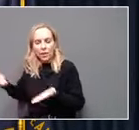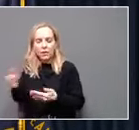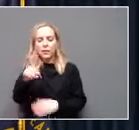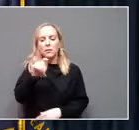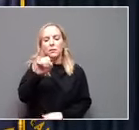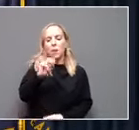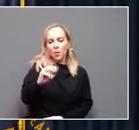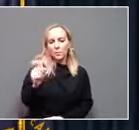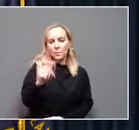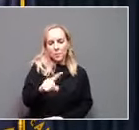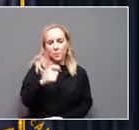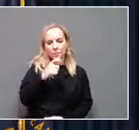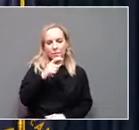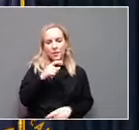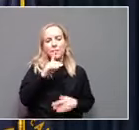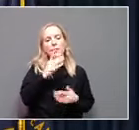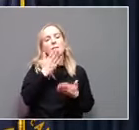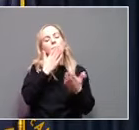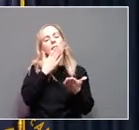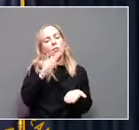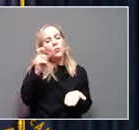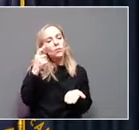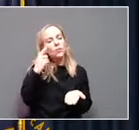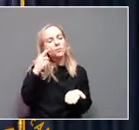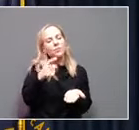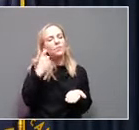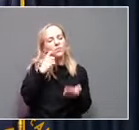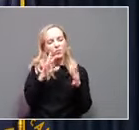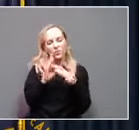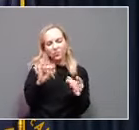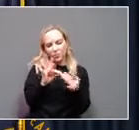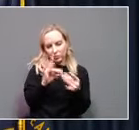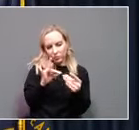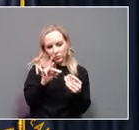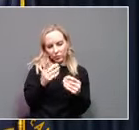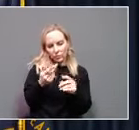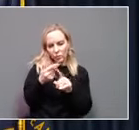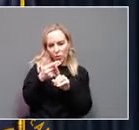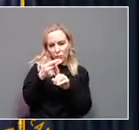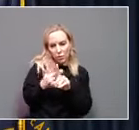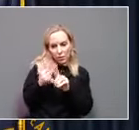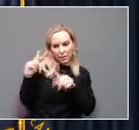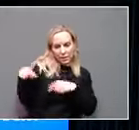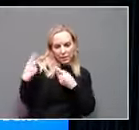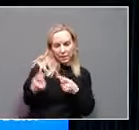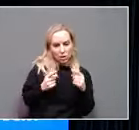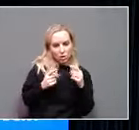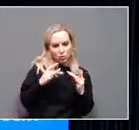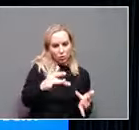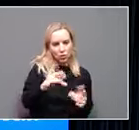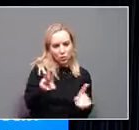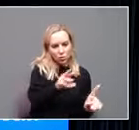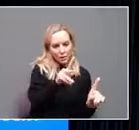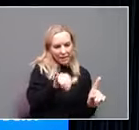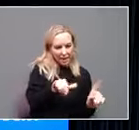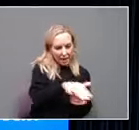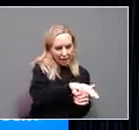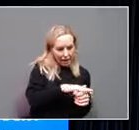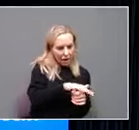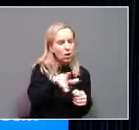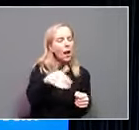Thank you, Governor, and good afternoon to you. You were just talking about 3 months since the tornadoes in western Kentucky. Do you have